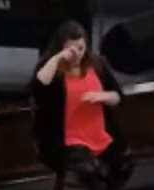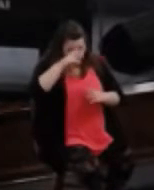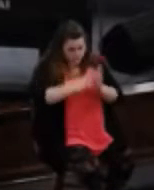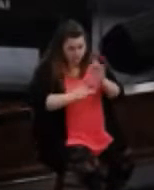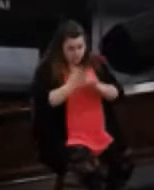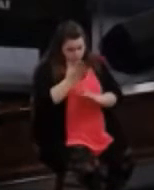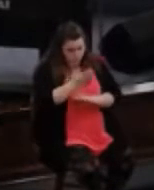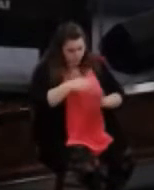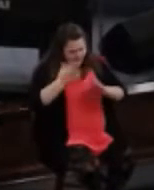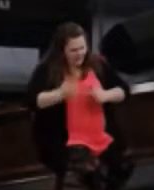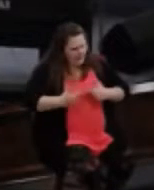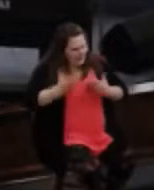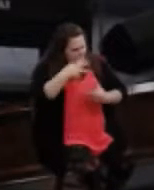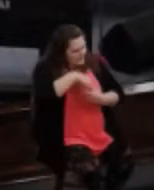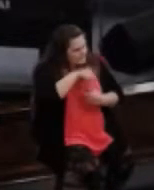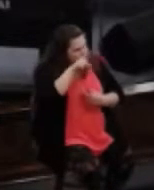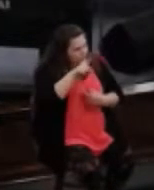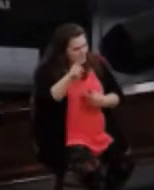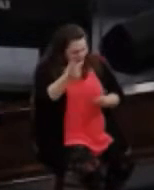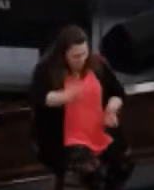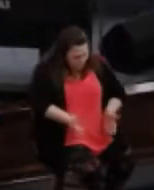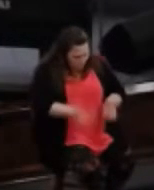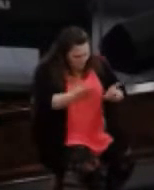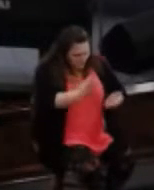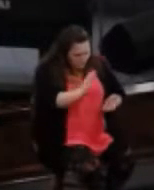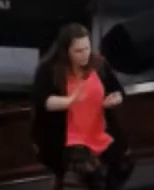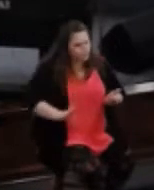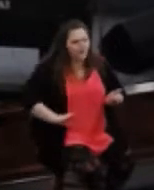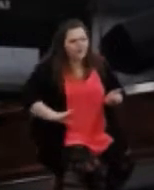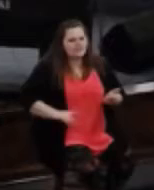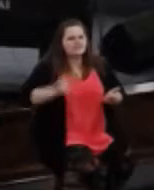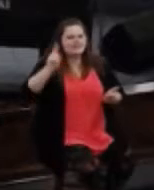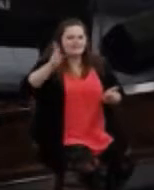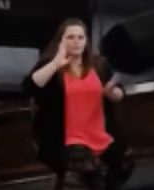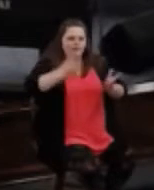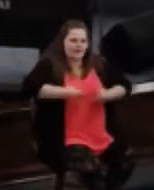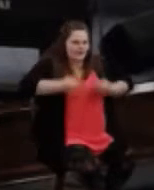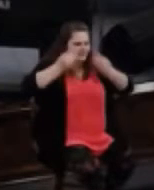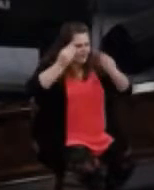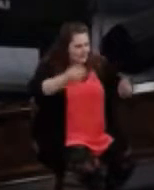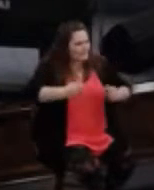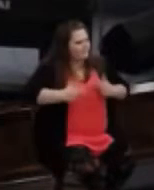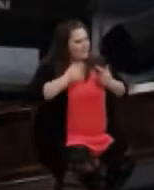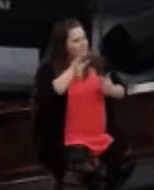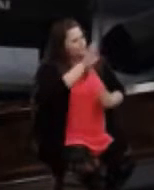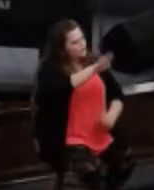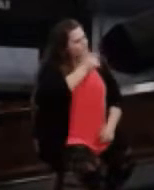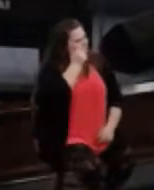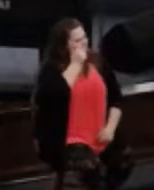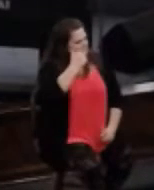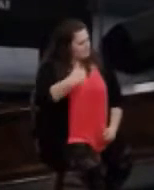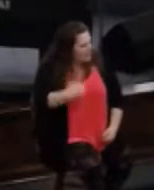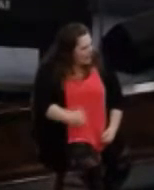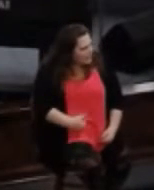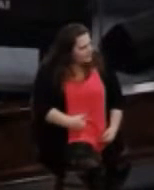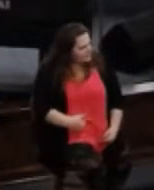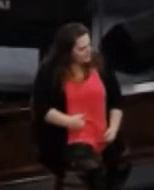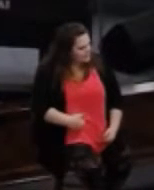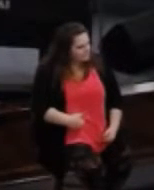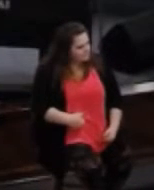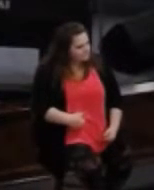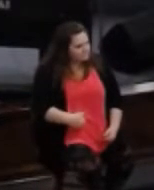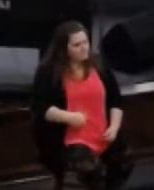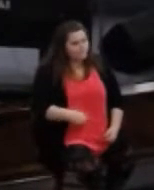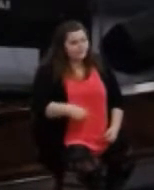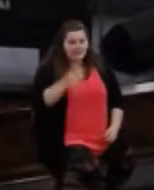in you, he who raised Christ from the dead will also give life to your mortal bodies. If Jesus hadn't died